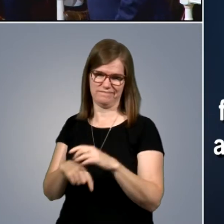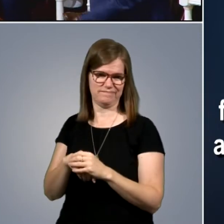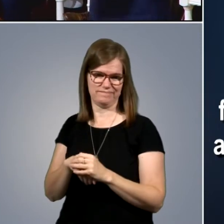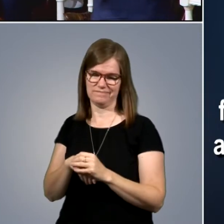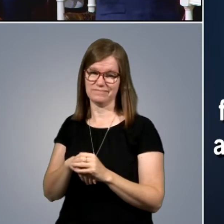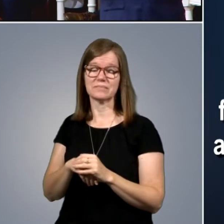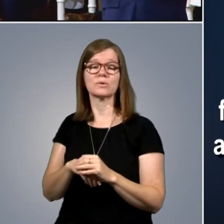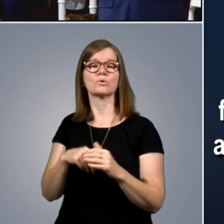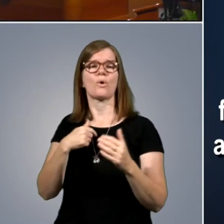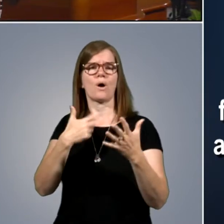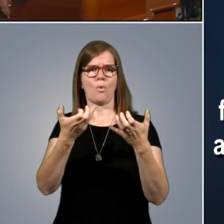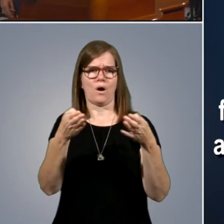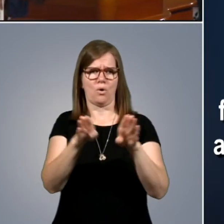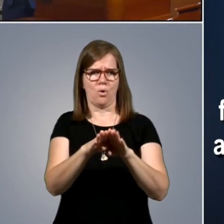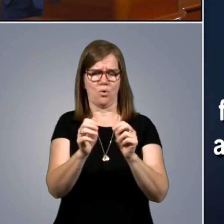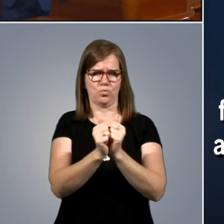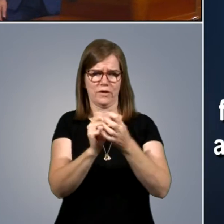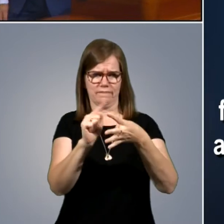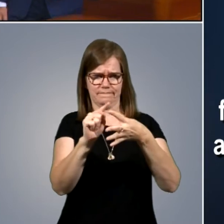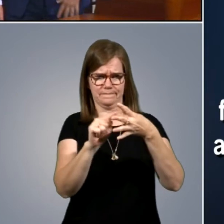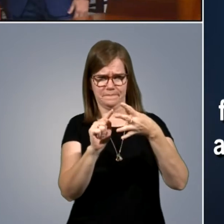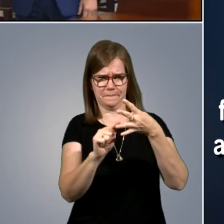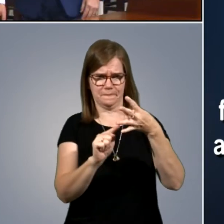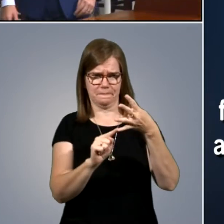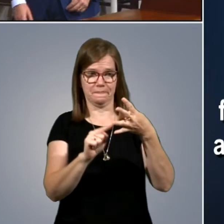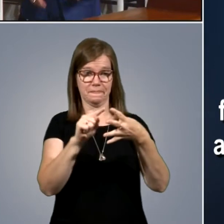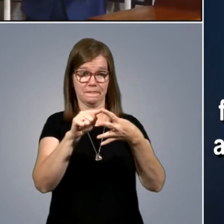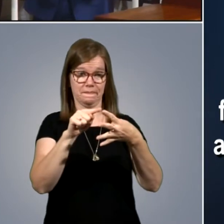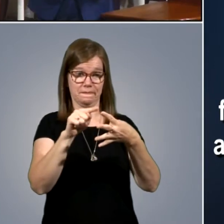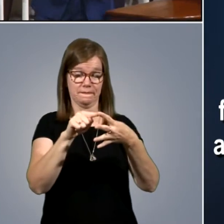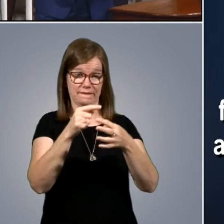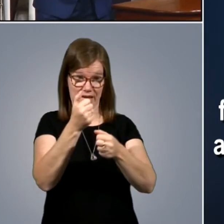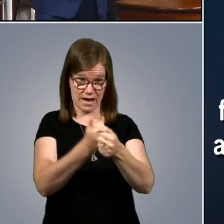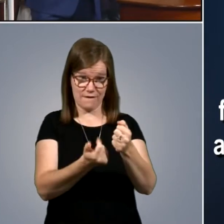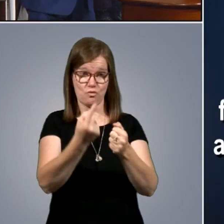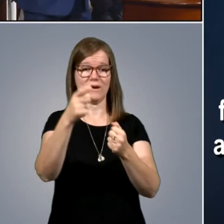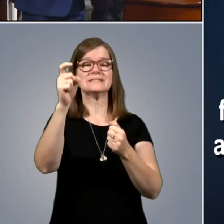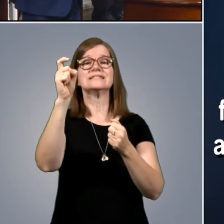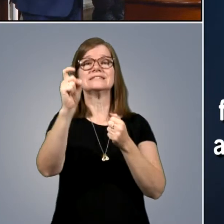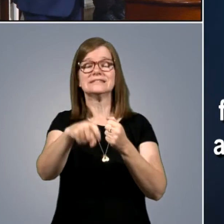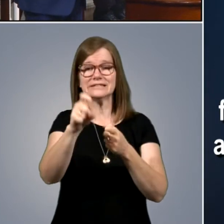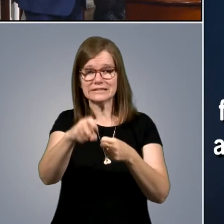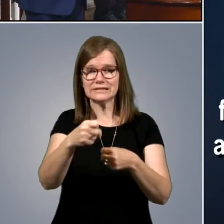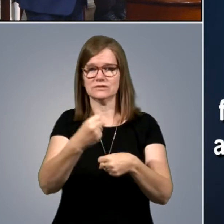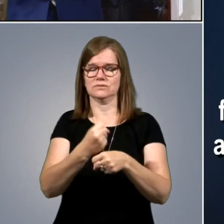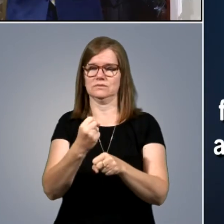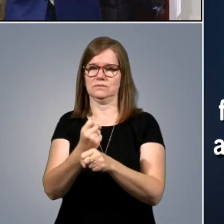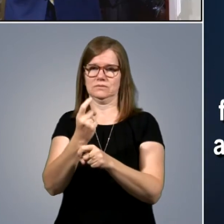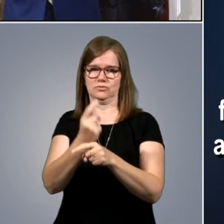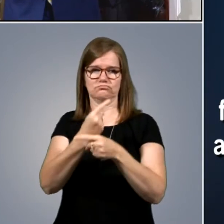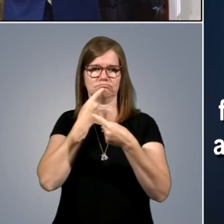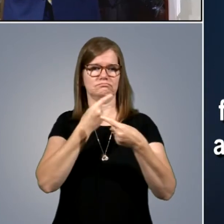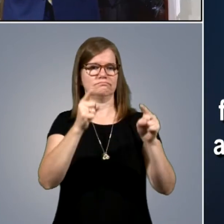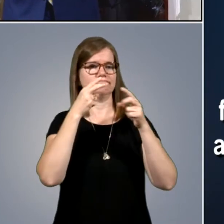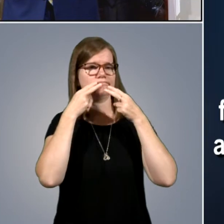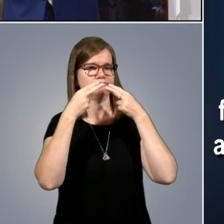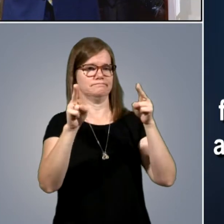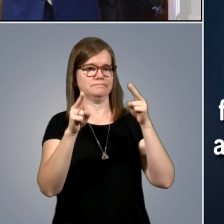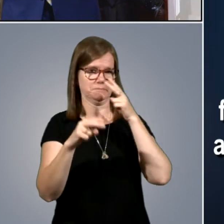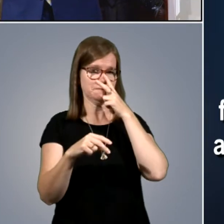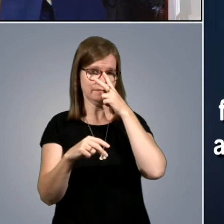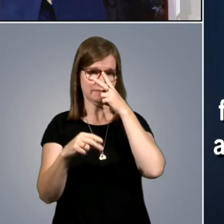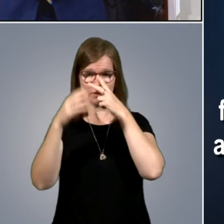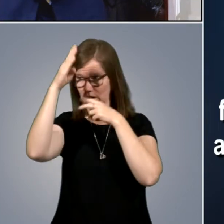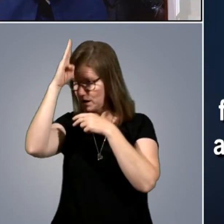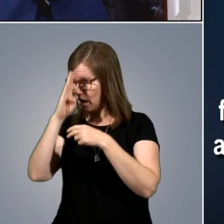So I want to close with these four points. Number one, everybody needs justification. Once again, justification means